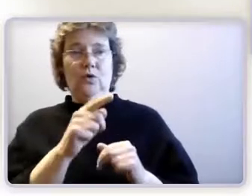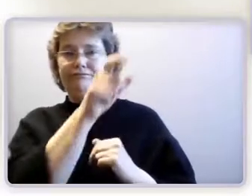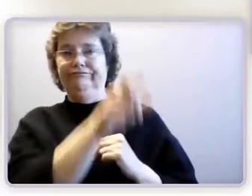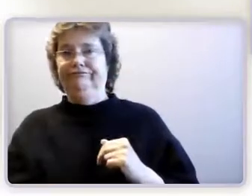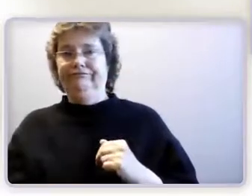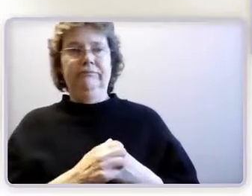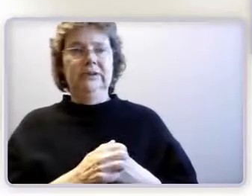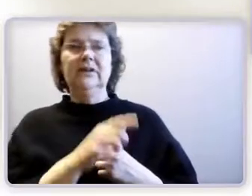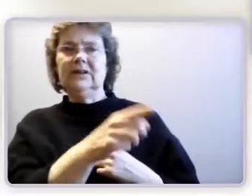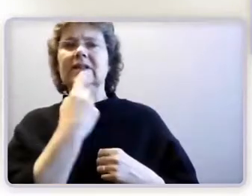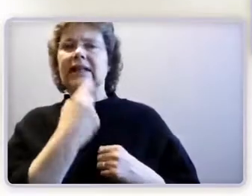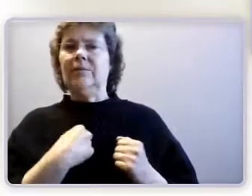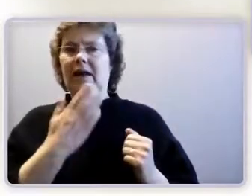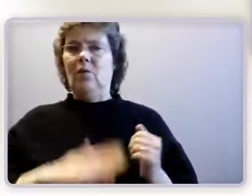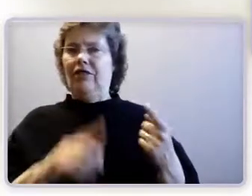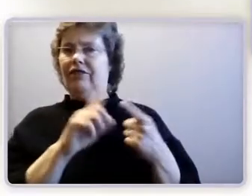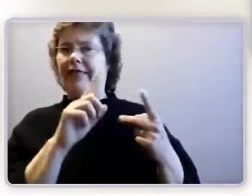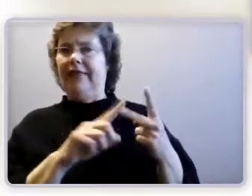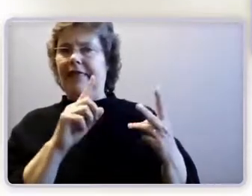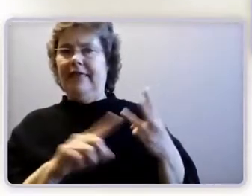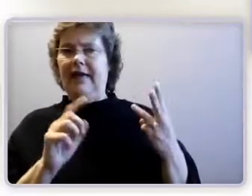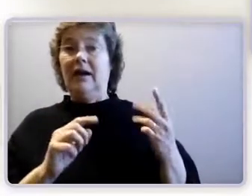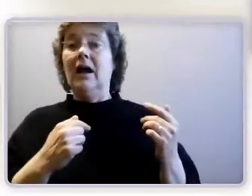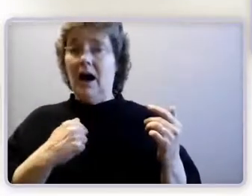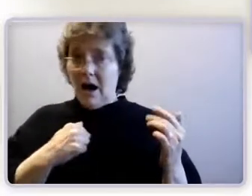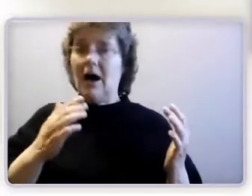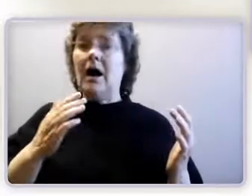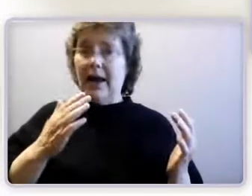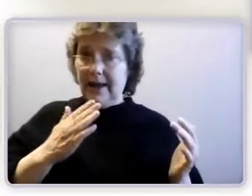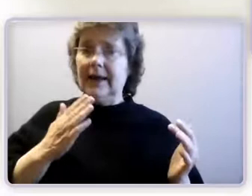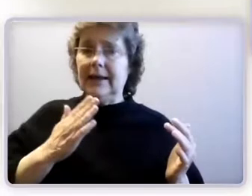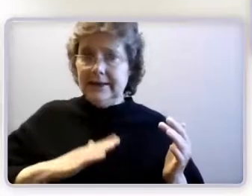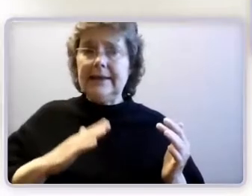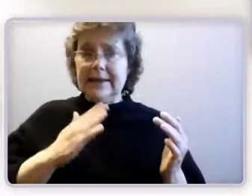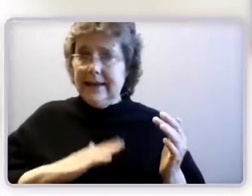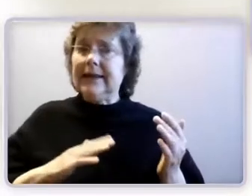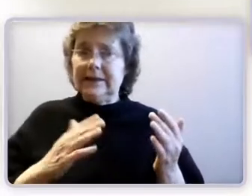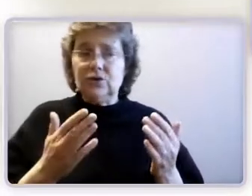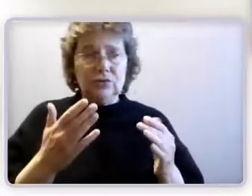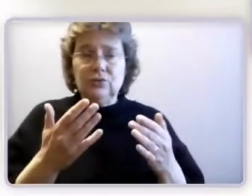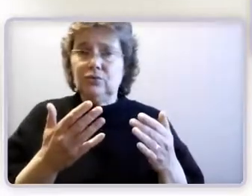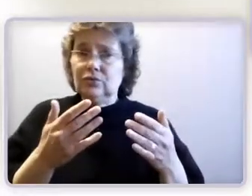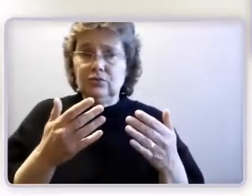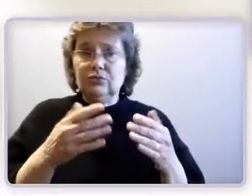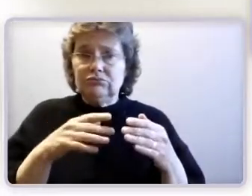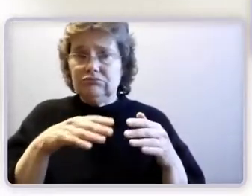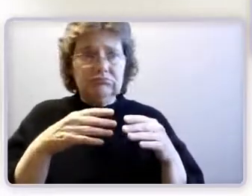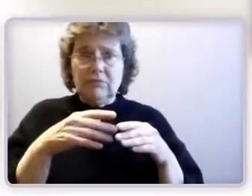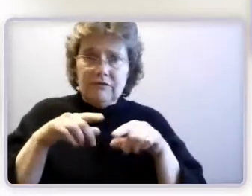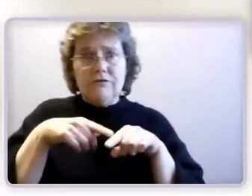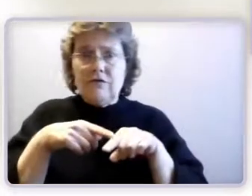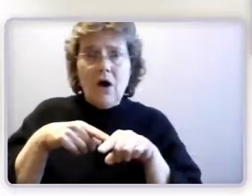XYZ, then I need to pursue the possibility of XYZ,